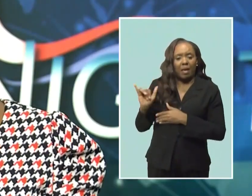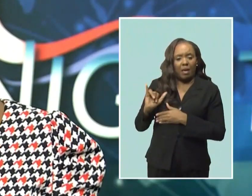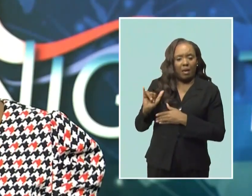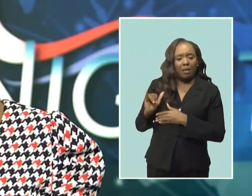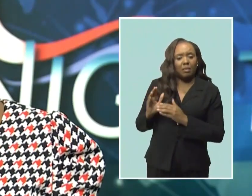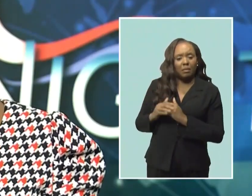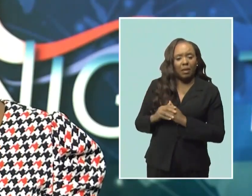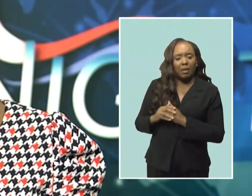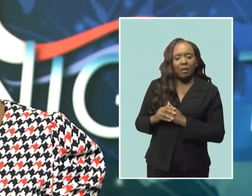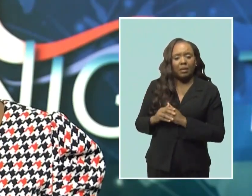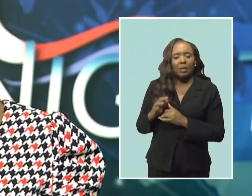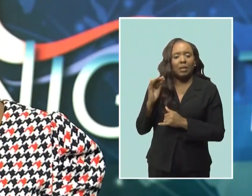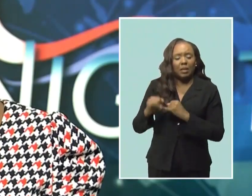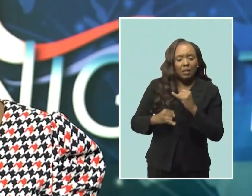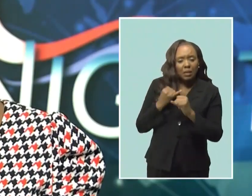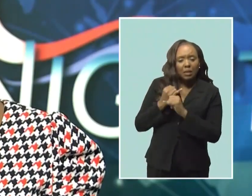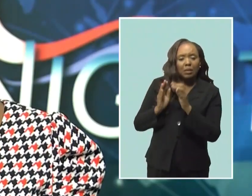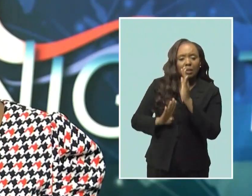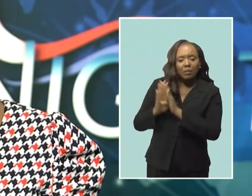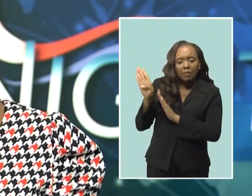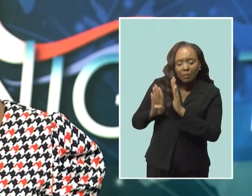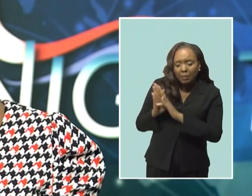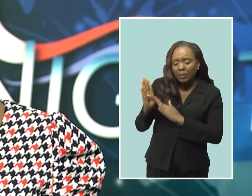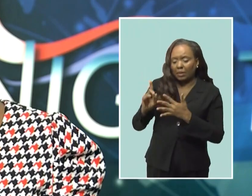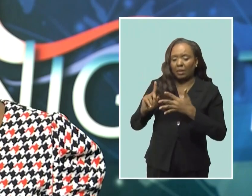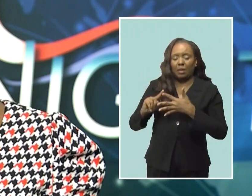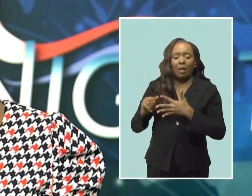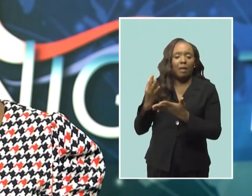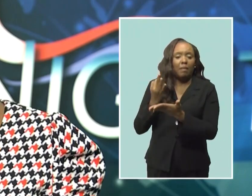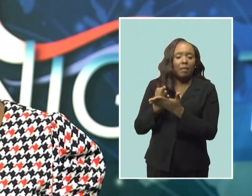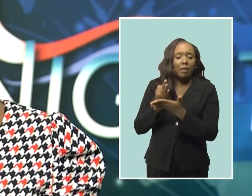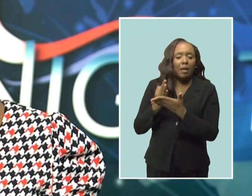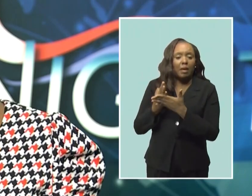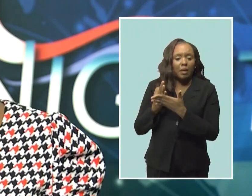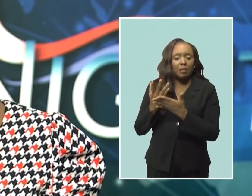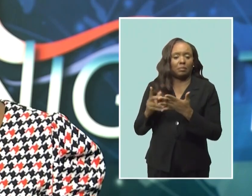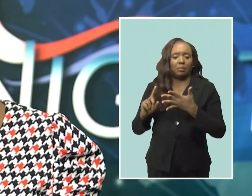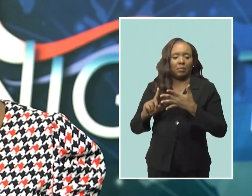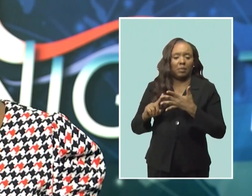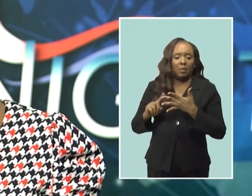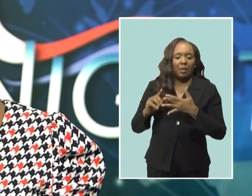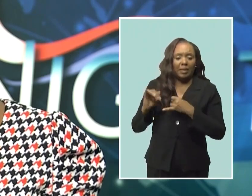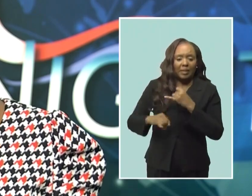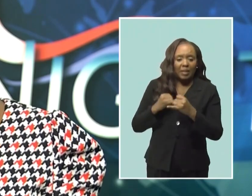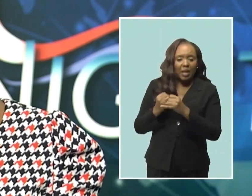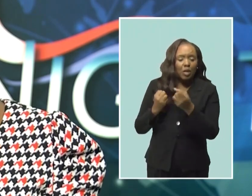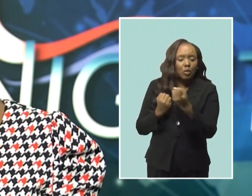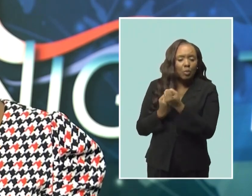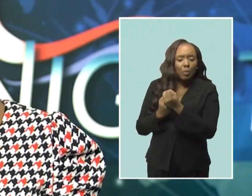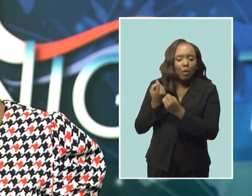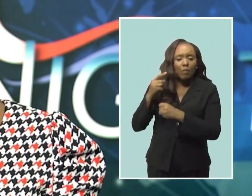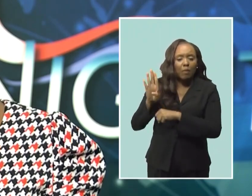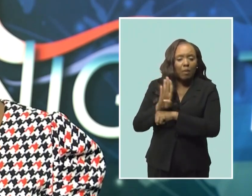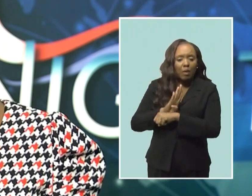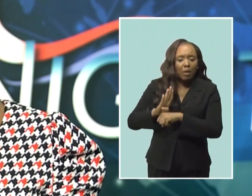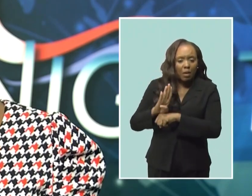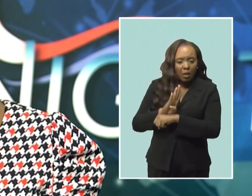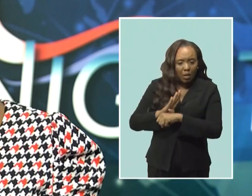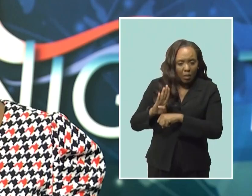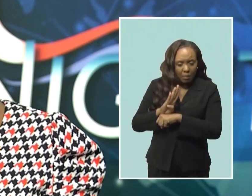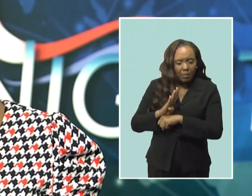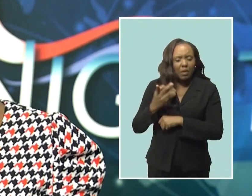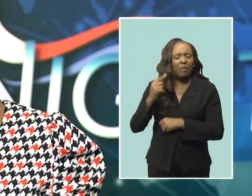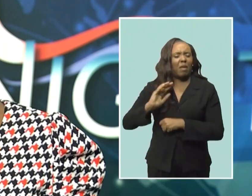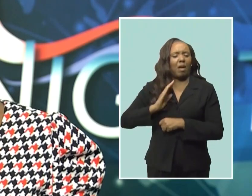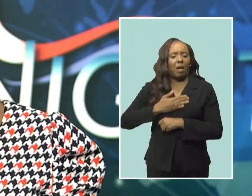several areas of mutual interest, including the reconstruction of the international development financial architecture and garnering international support